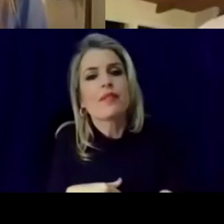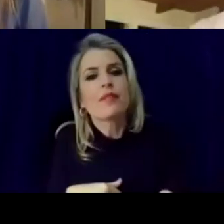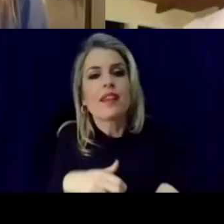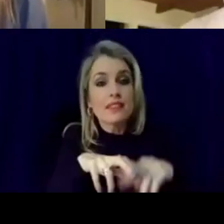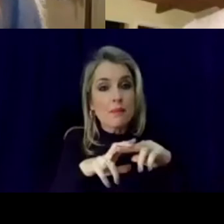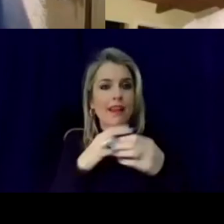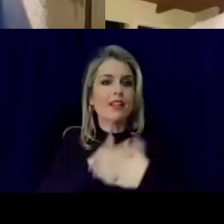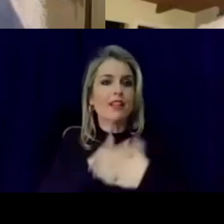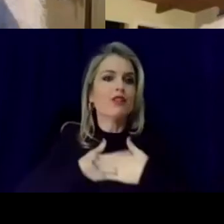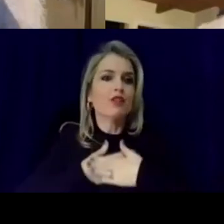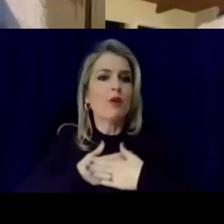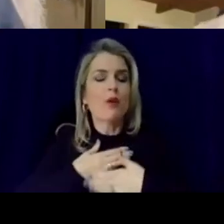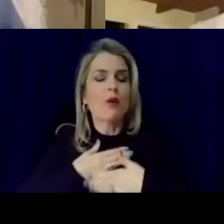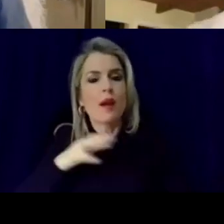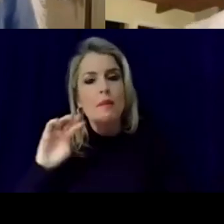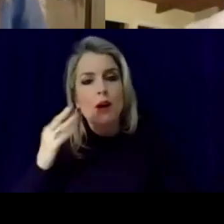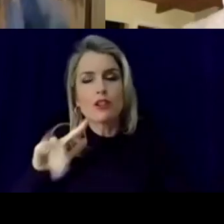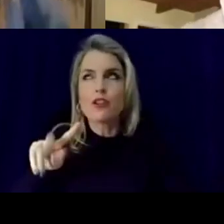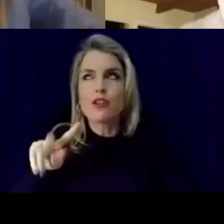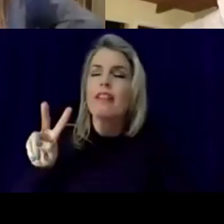it.